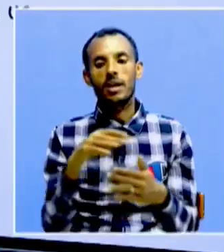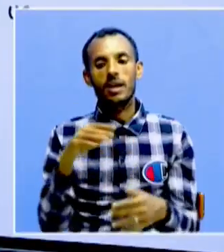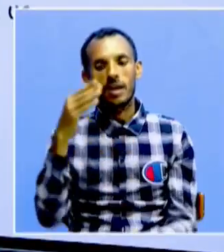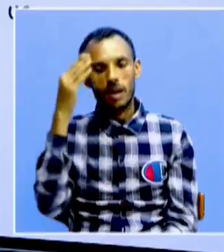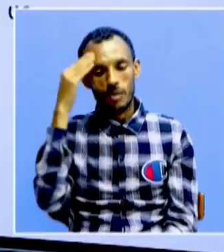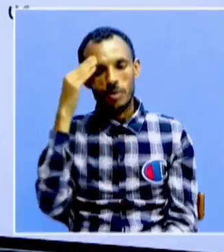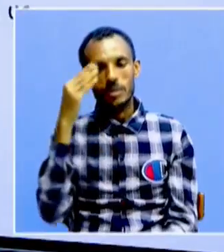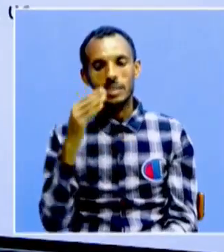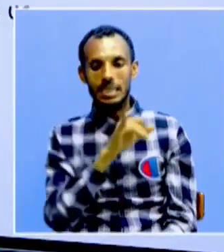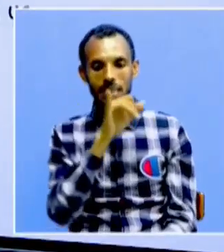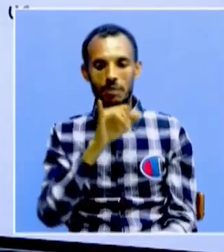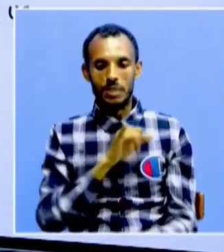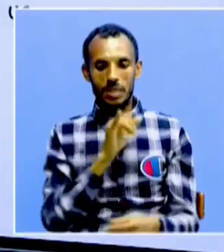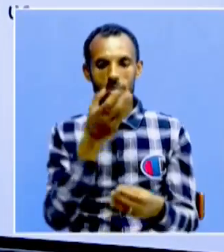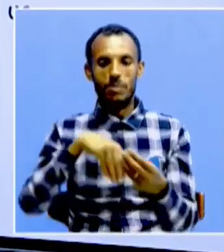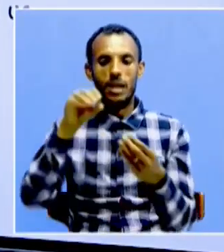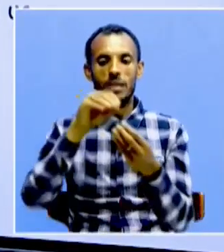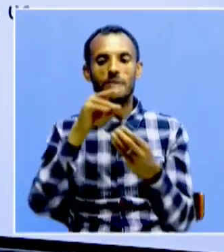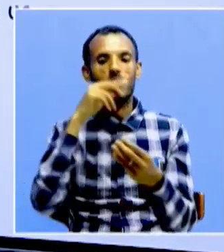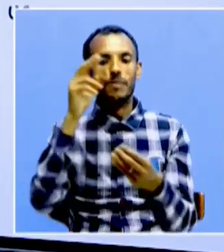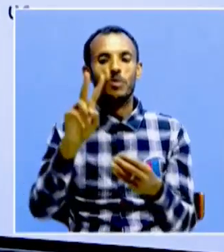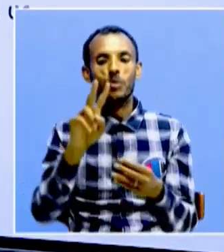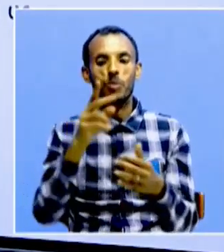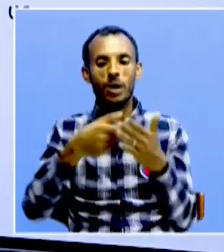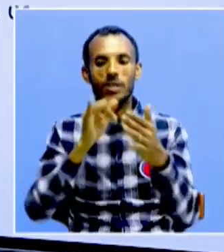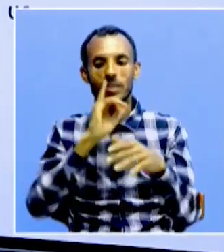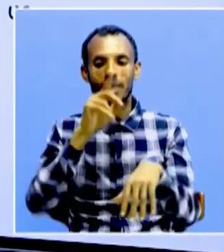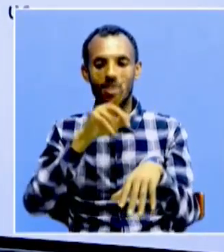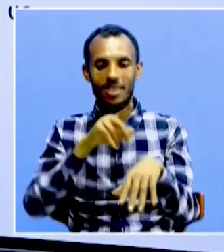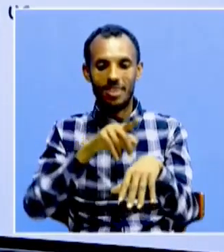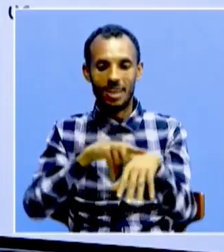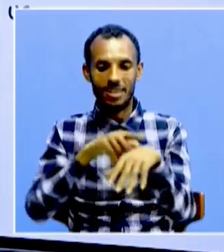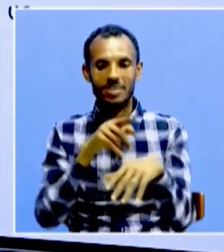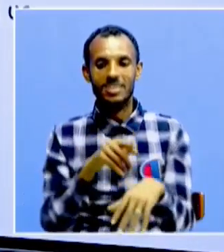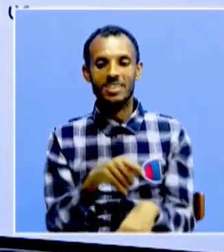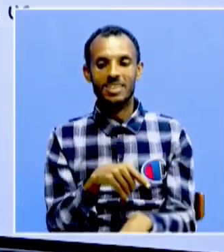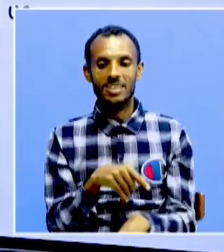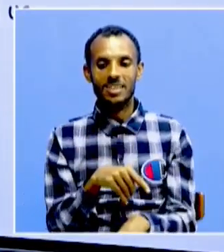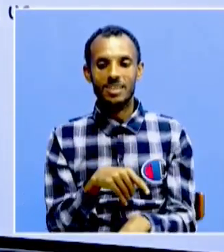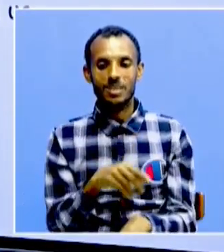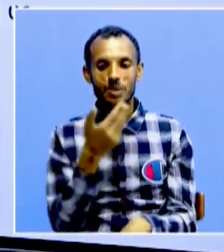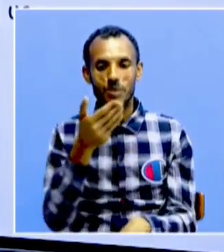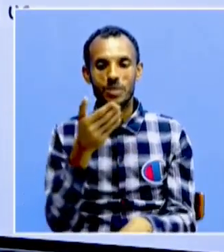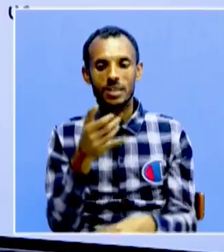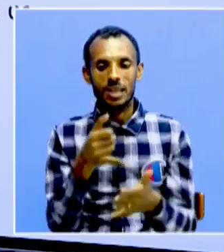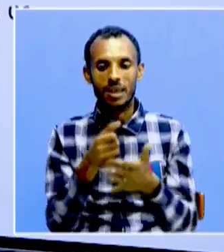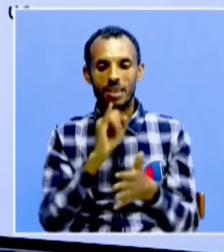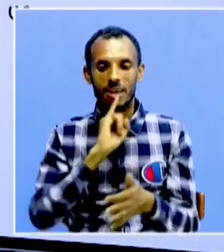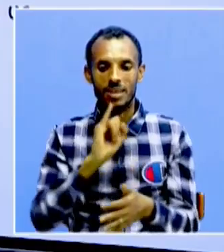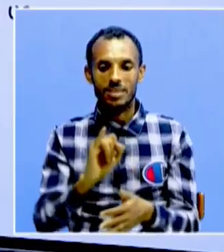Subject plus verb 2. What is the tense? Yeah, it is